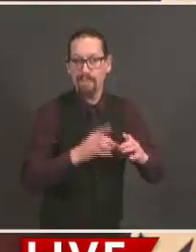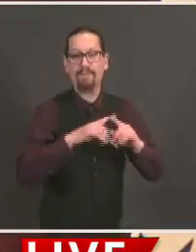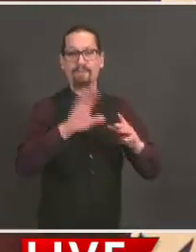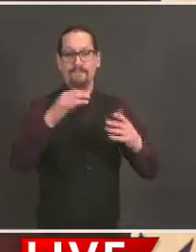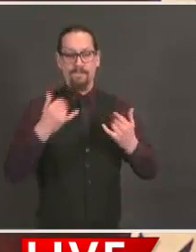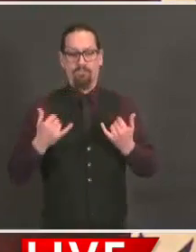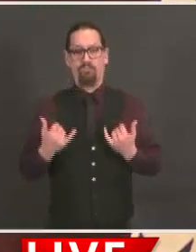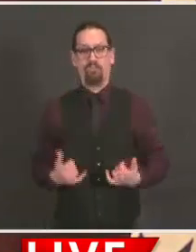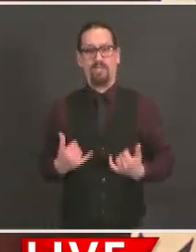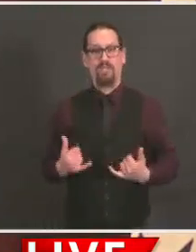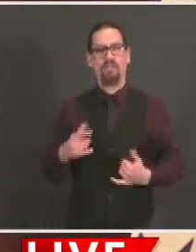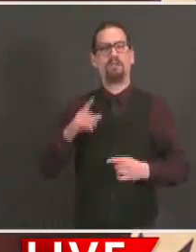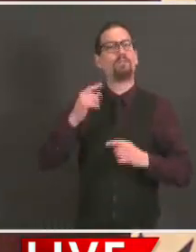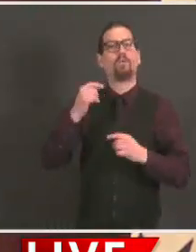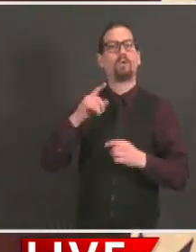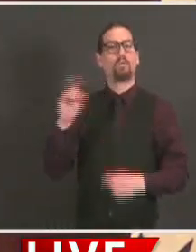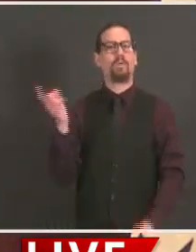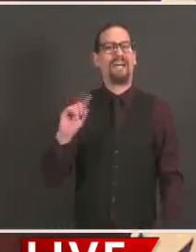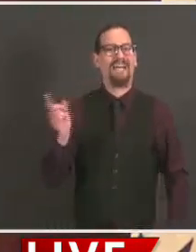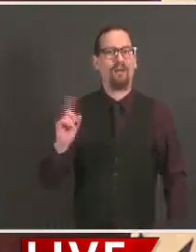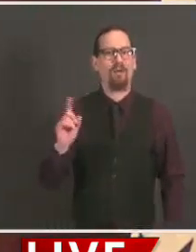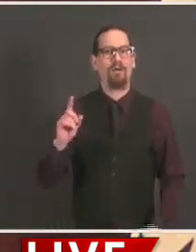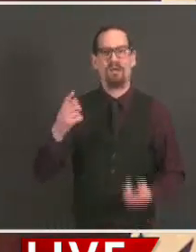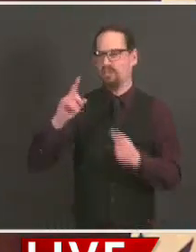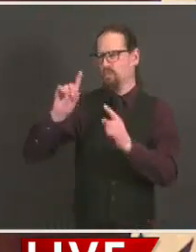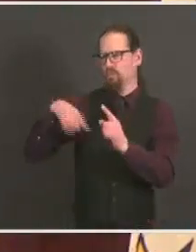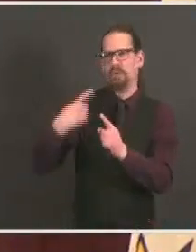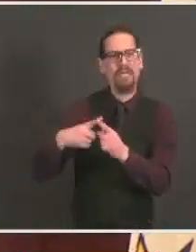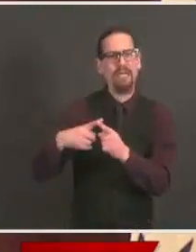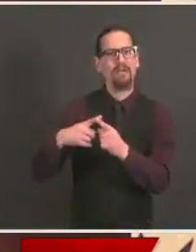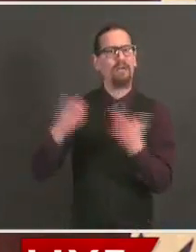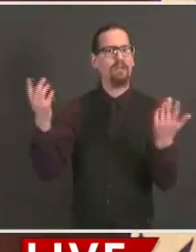and the how for vaccinating going forward.